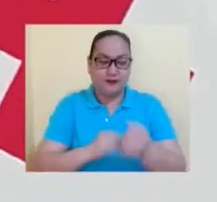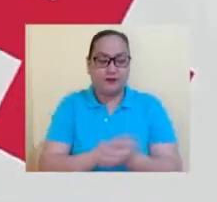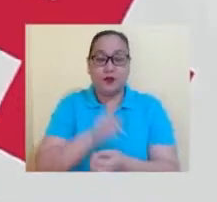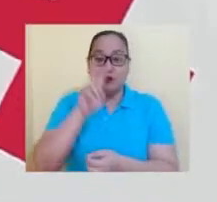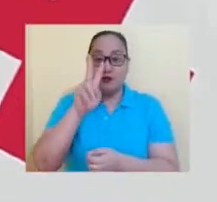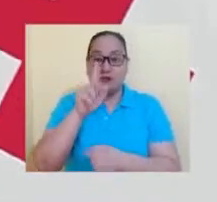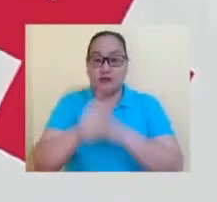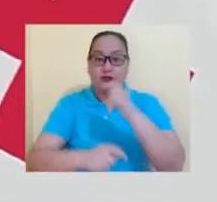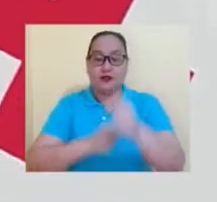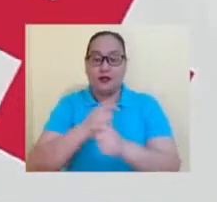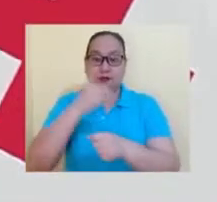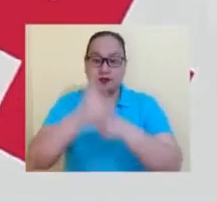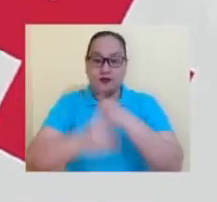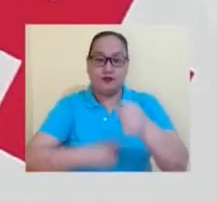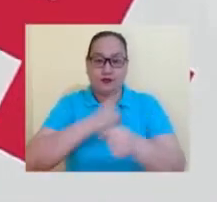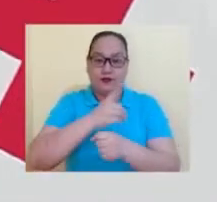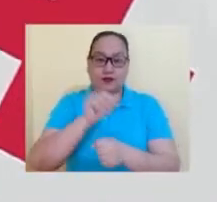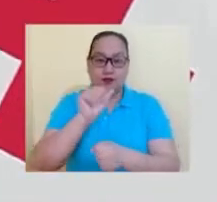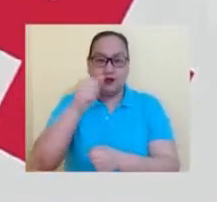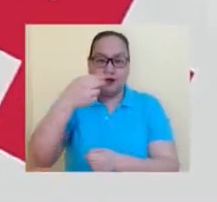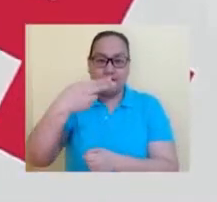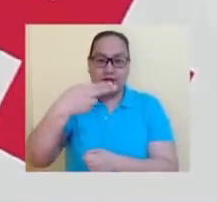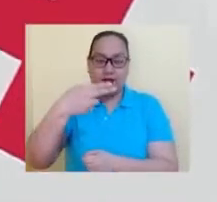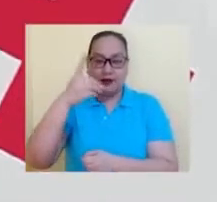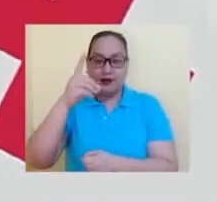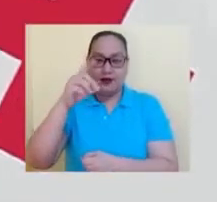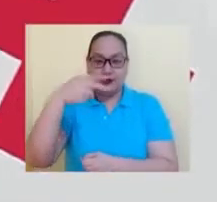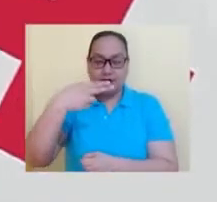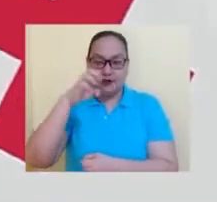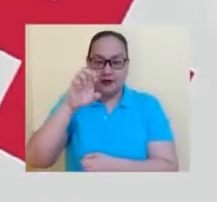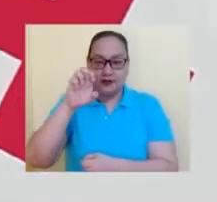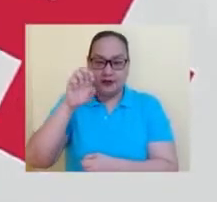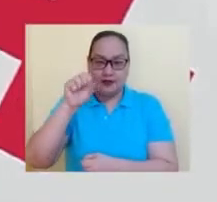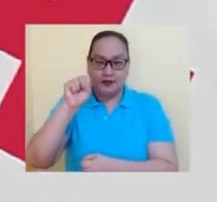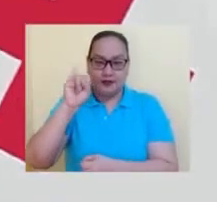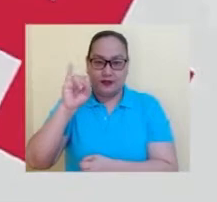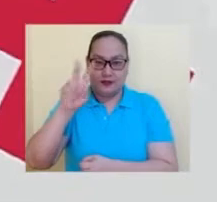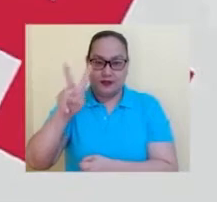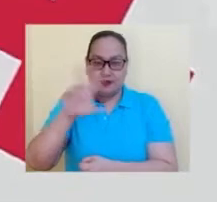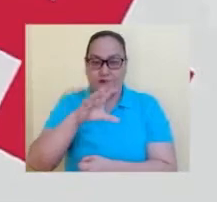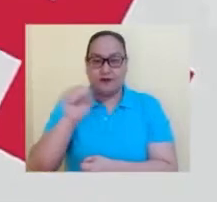dressing: adhesive dressings, gauze dressings.